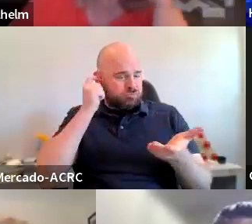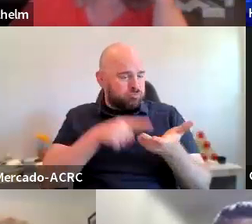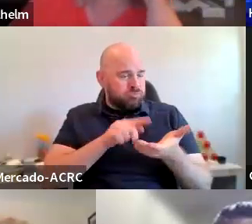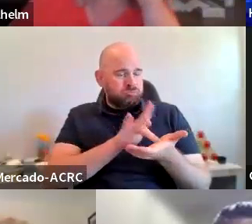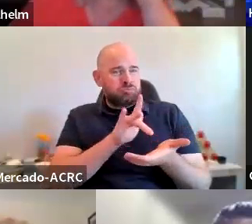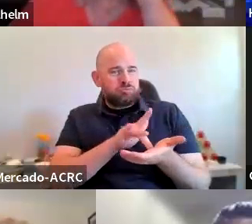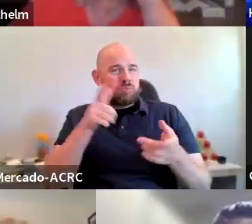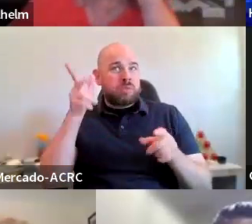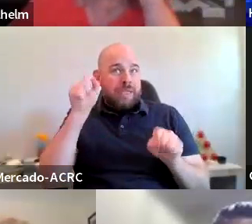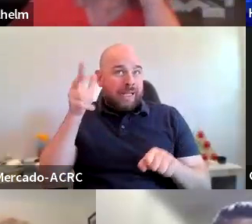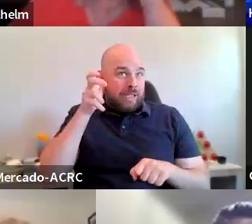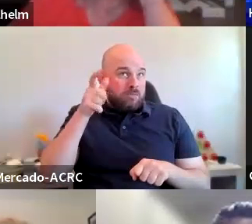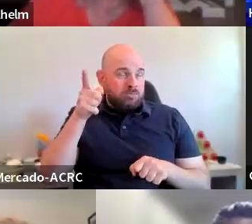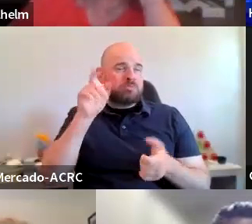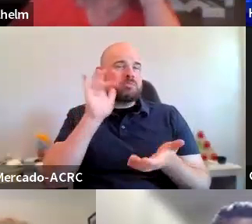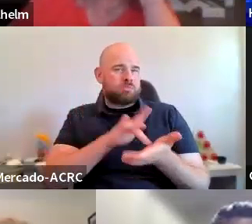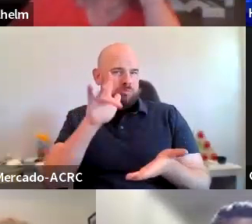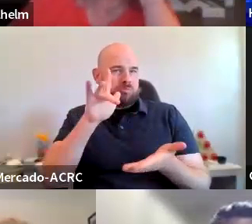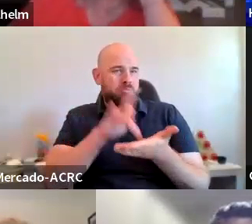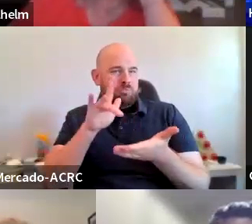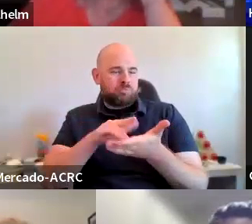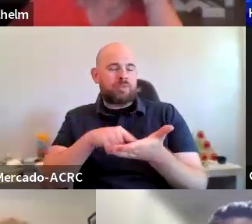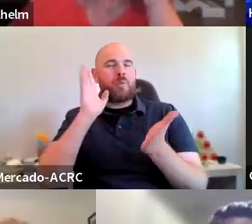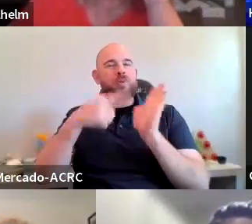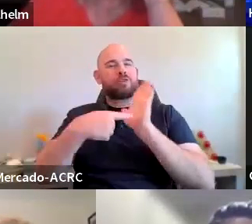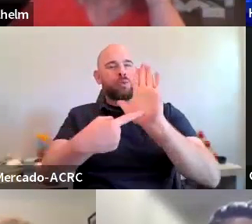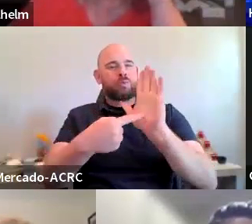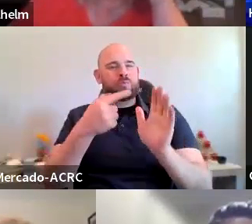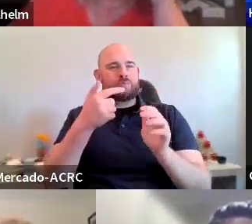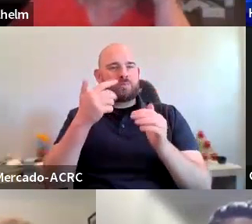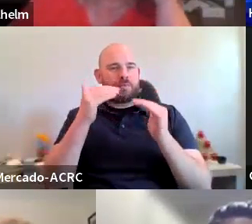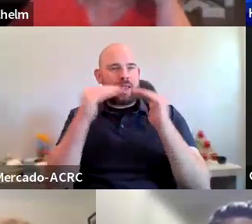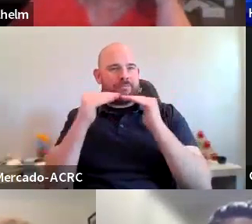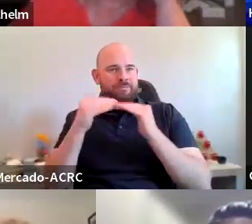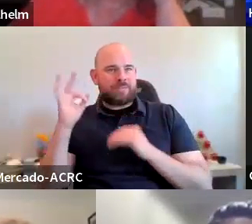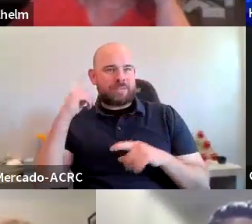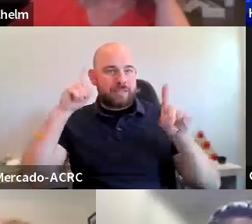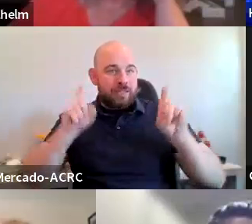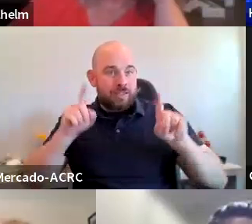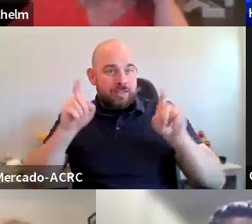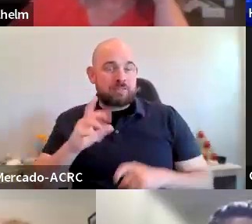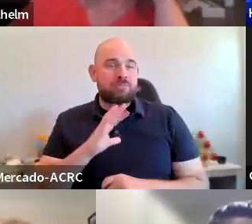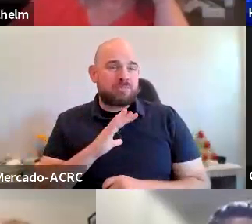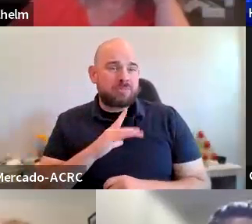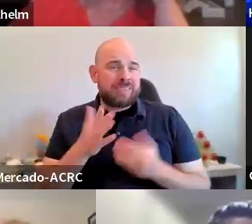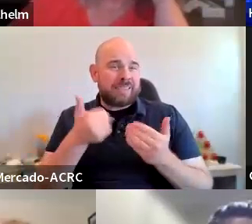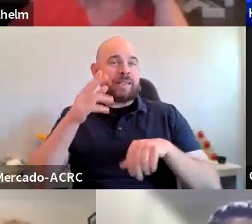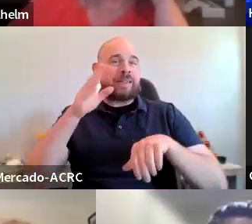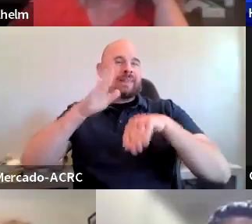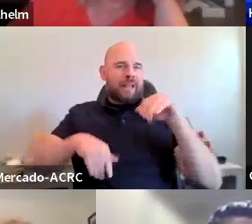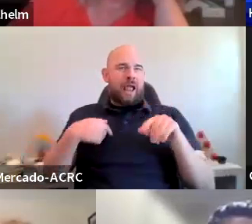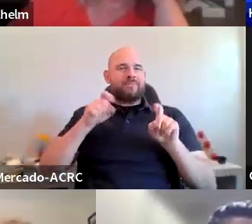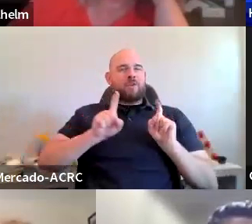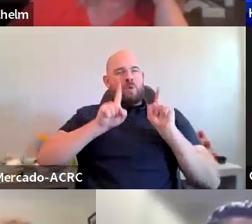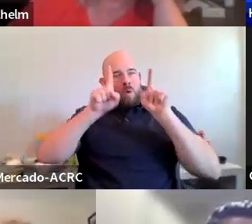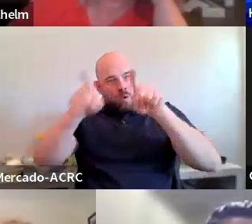can set up a hearing test on your phone through the AirPods, and it can show you your level